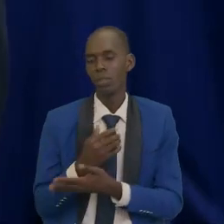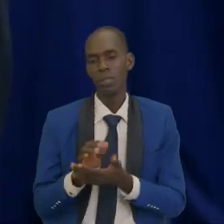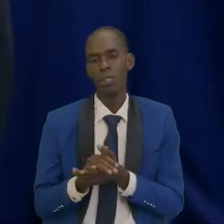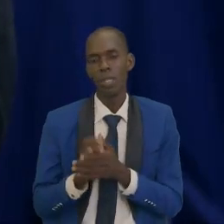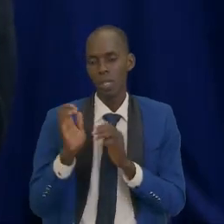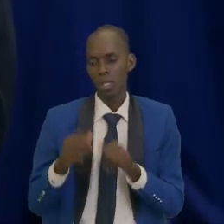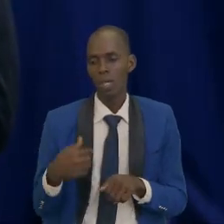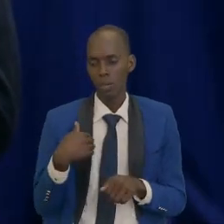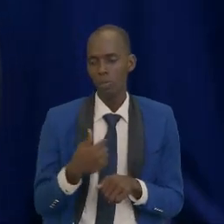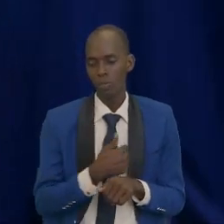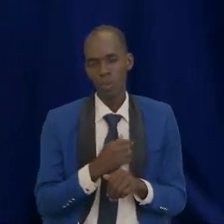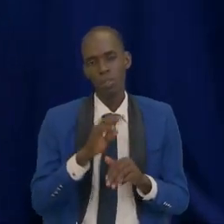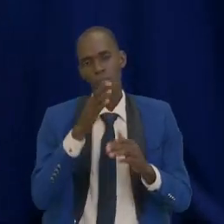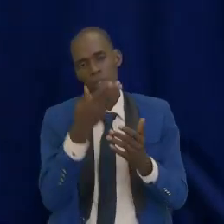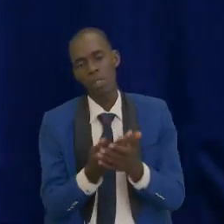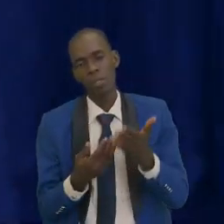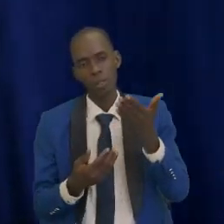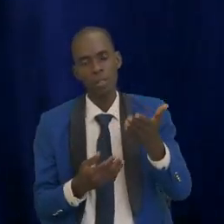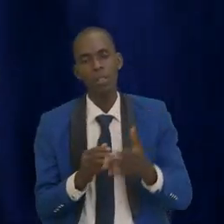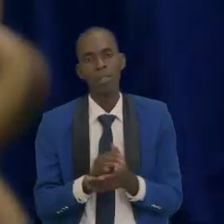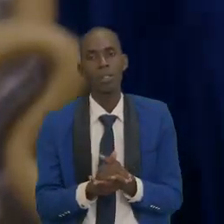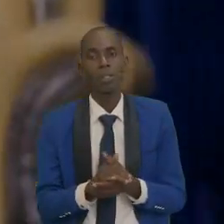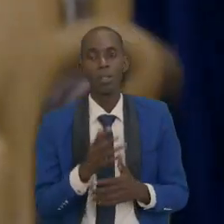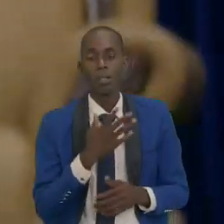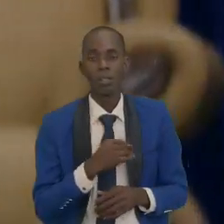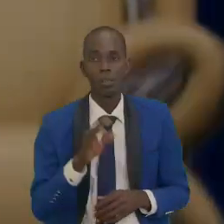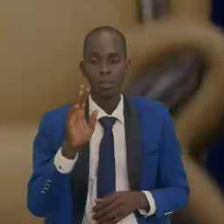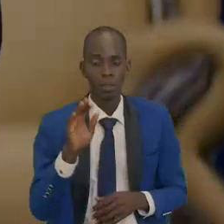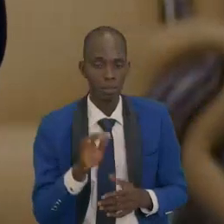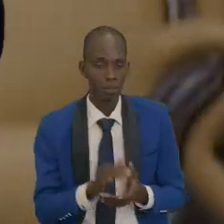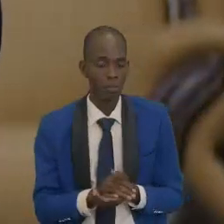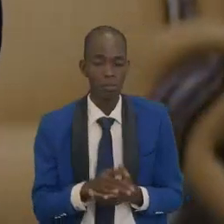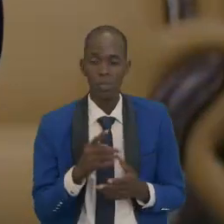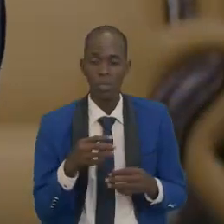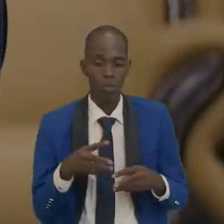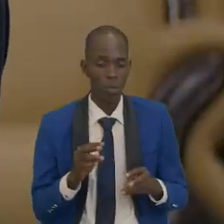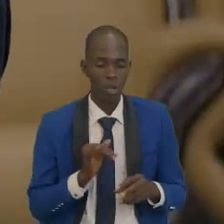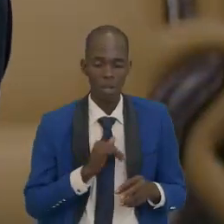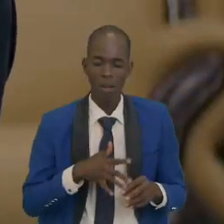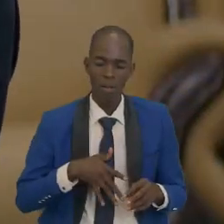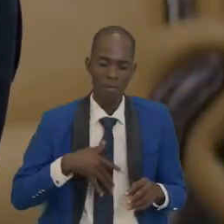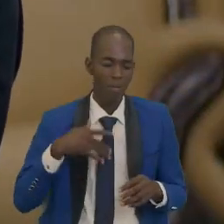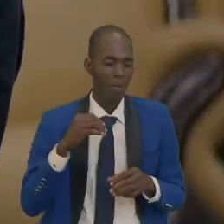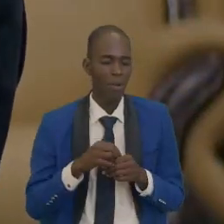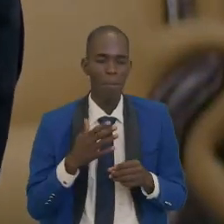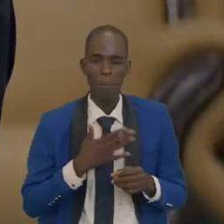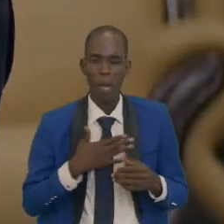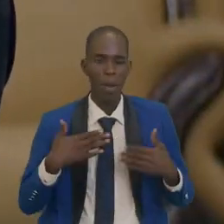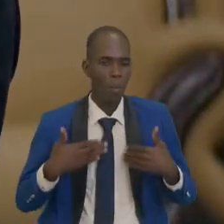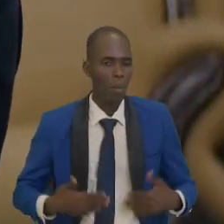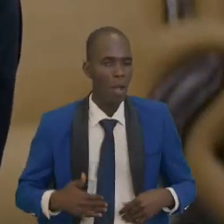get there and it says the way I feel in my body I don't think we will